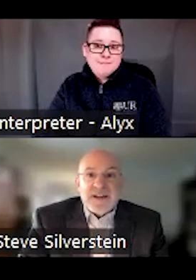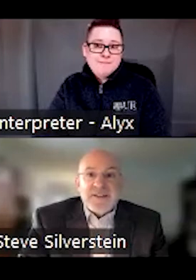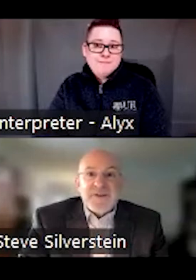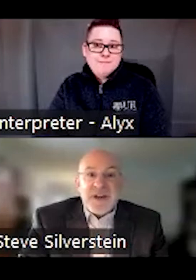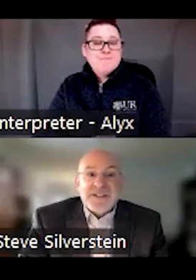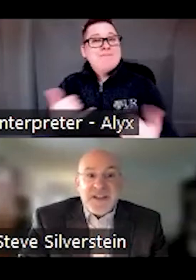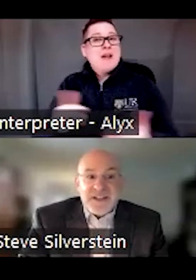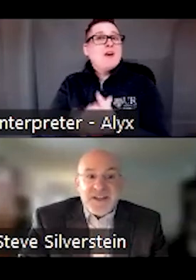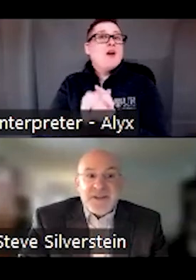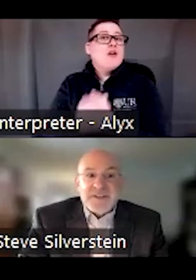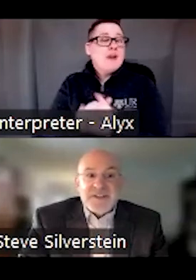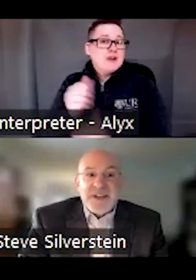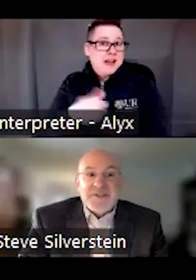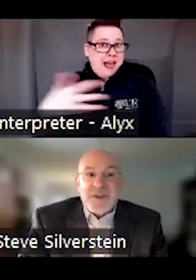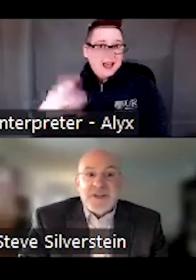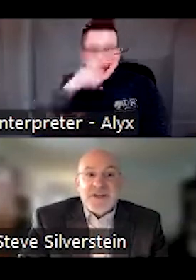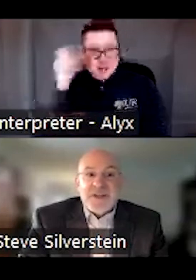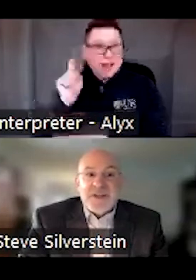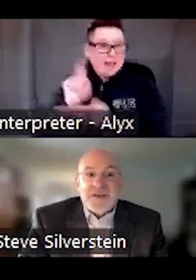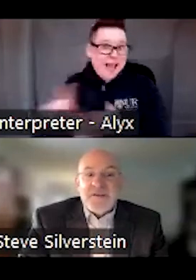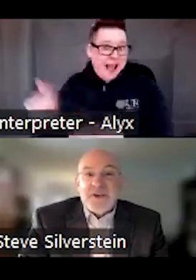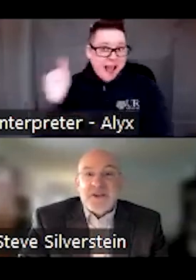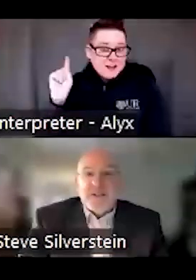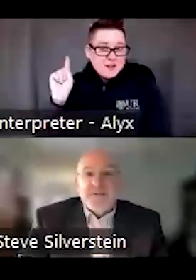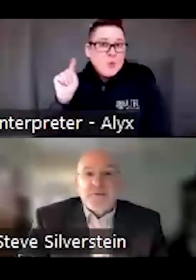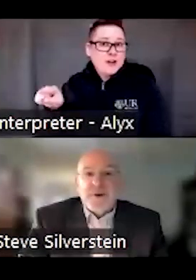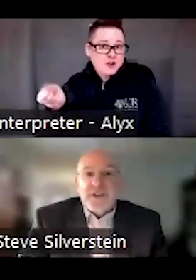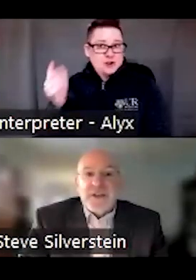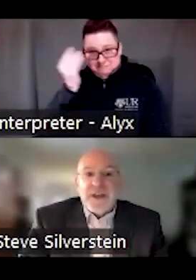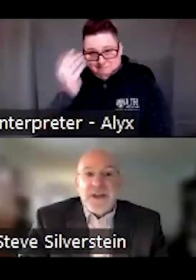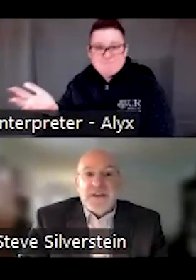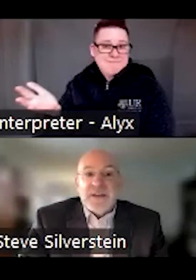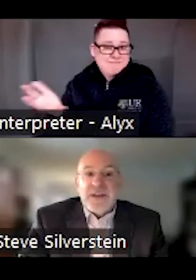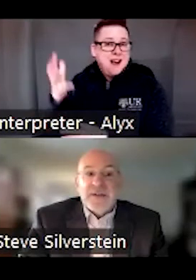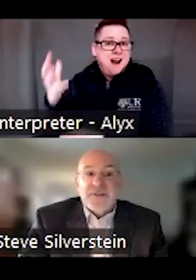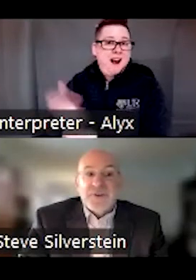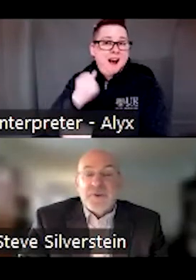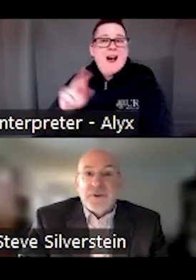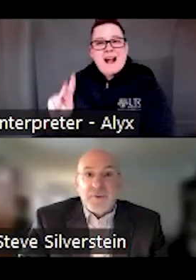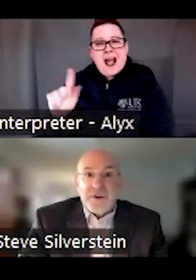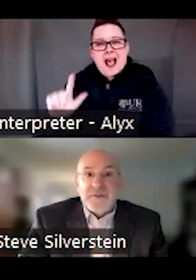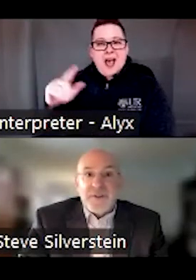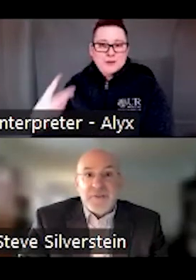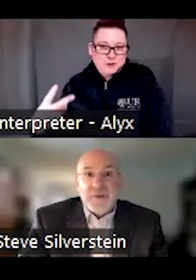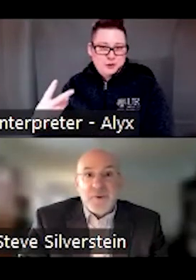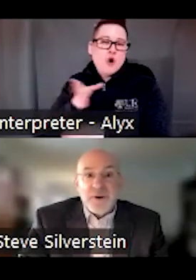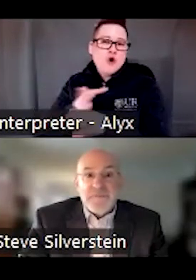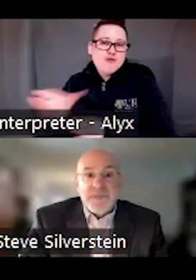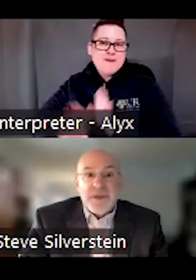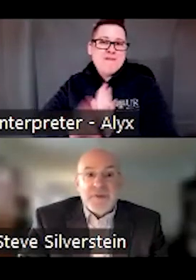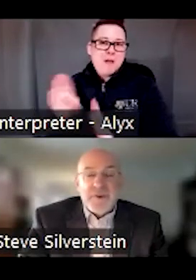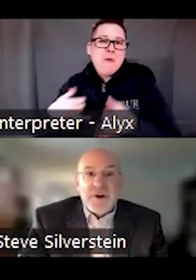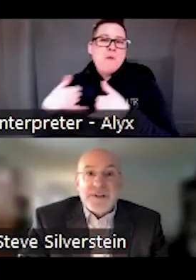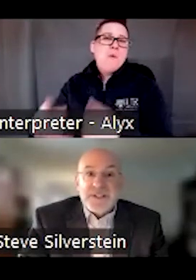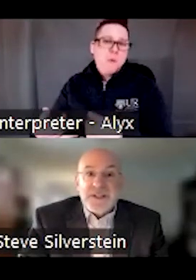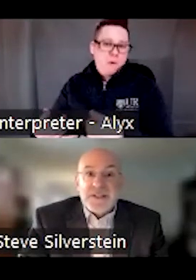I'd like to congratulate Aileen because last week she was notified that she was awarded a KL2 Career Development Award